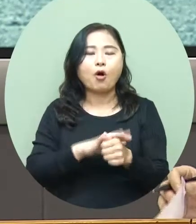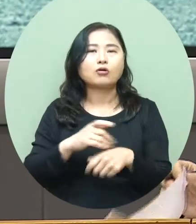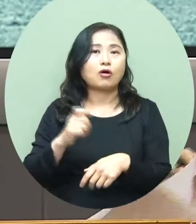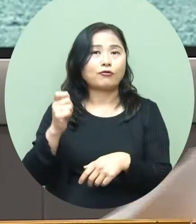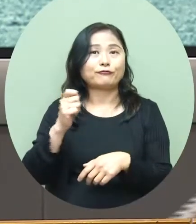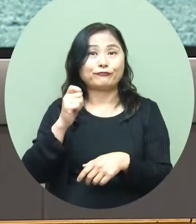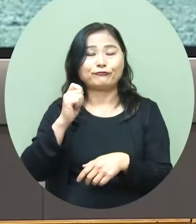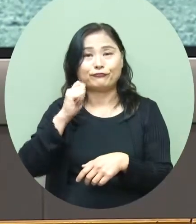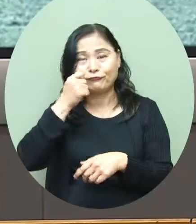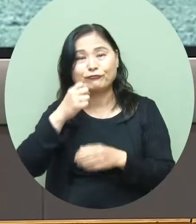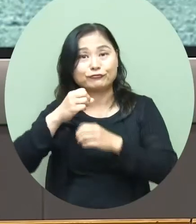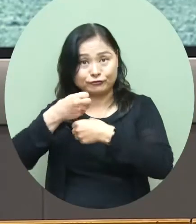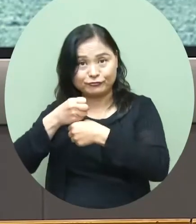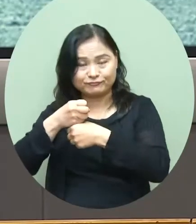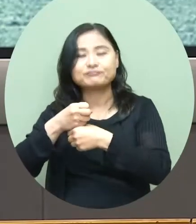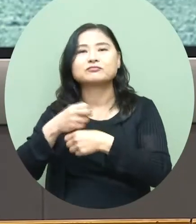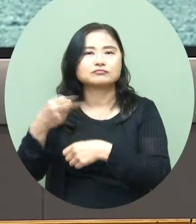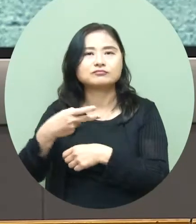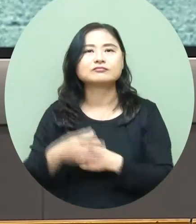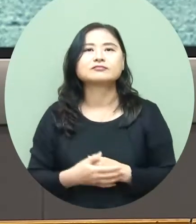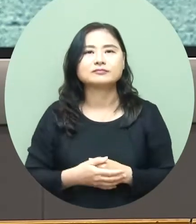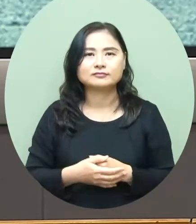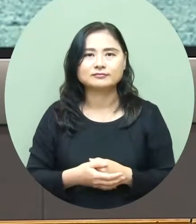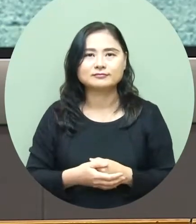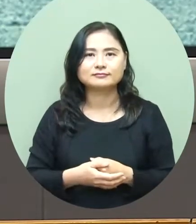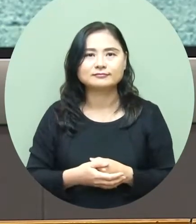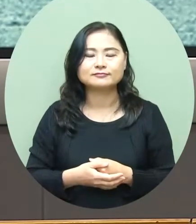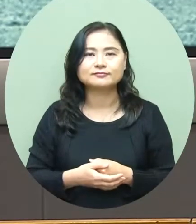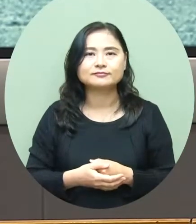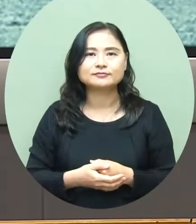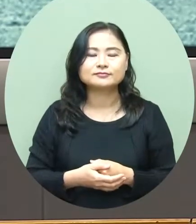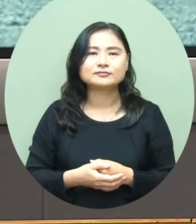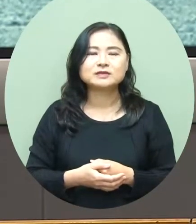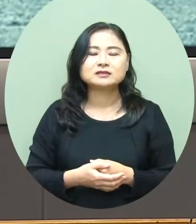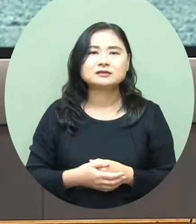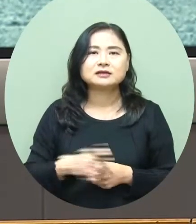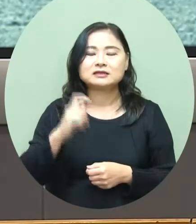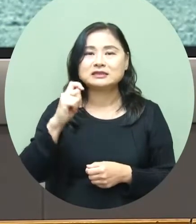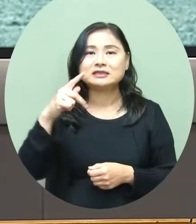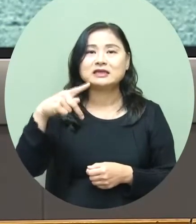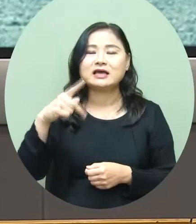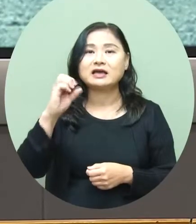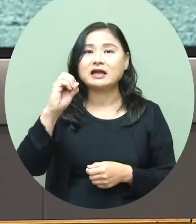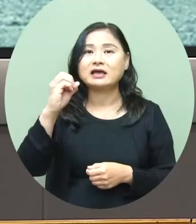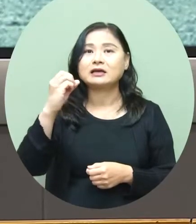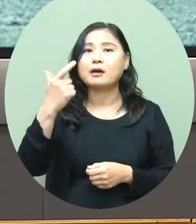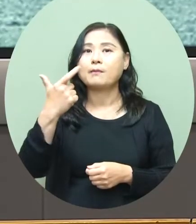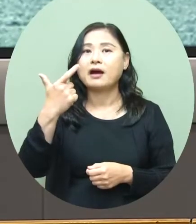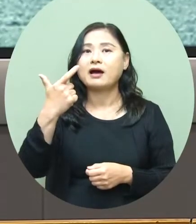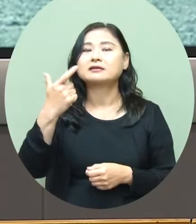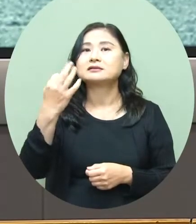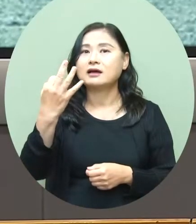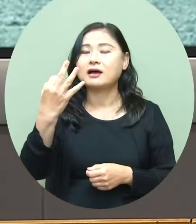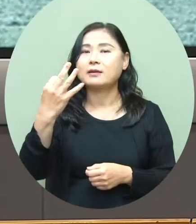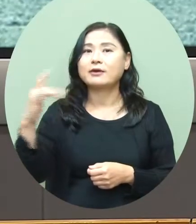flight suspension for TK083, on arrival on